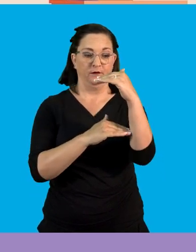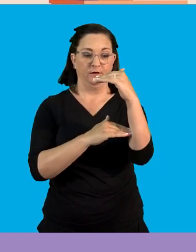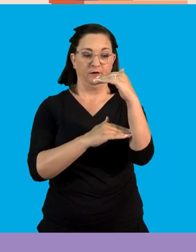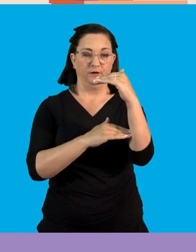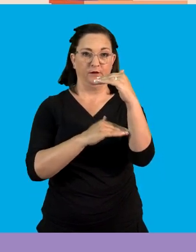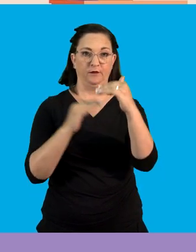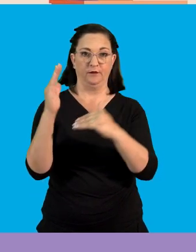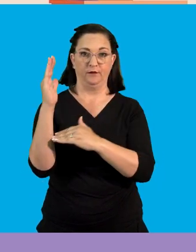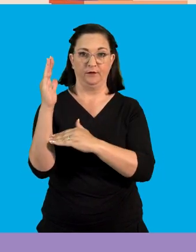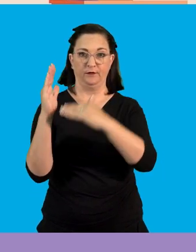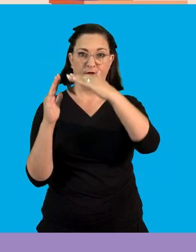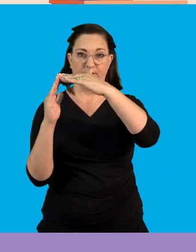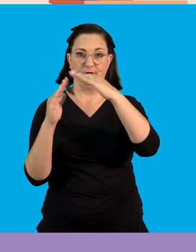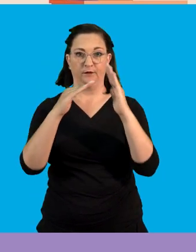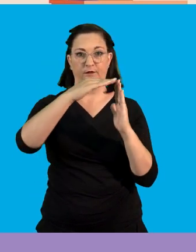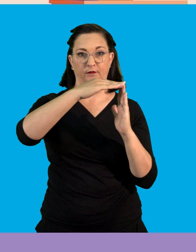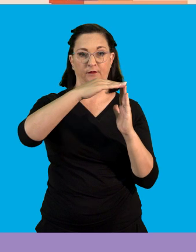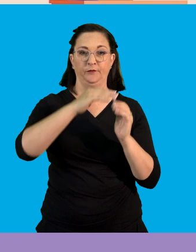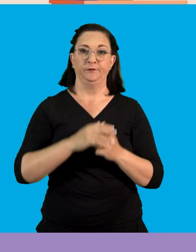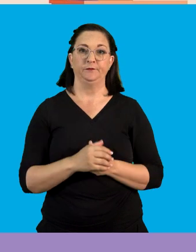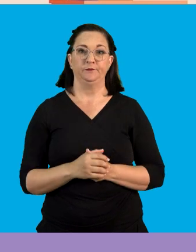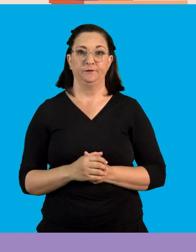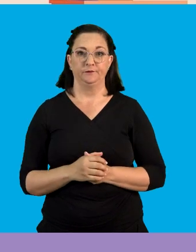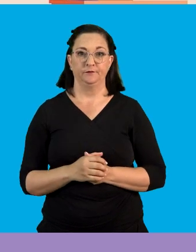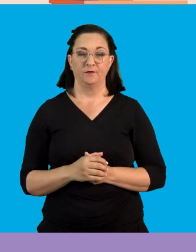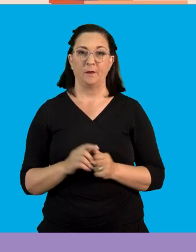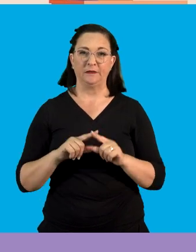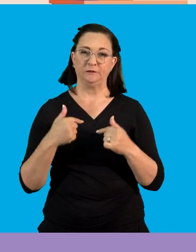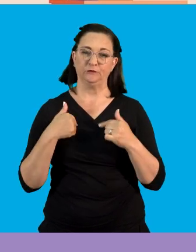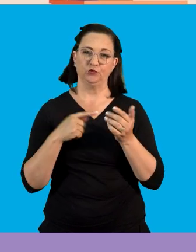4 vertices. And the picture on the right, I've used